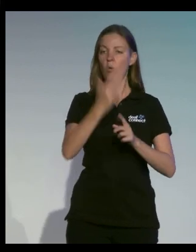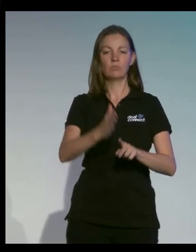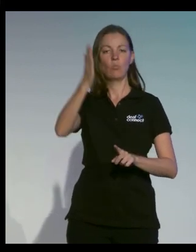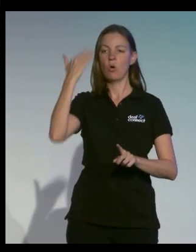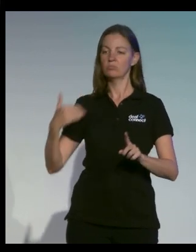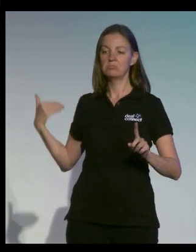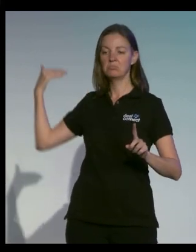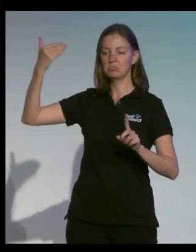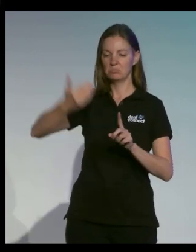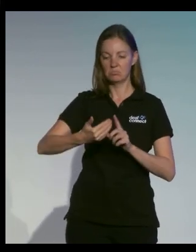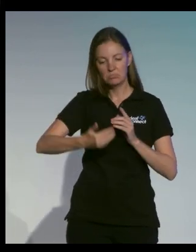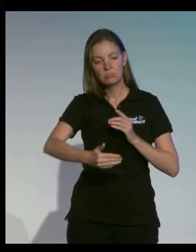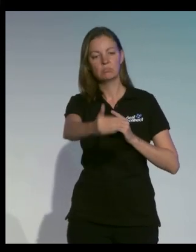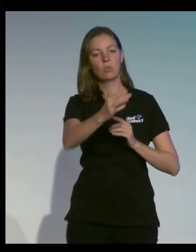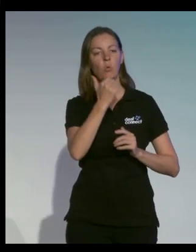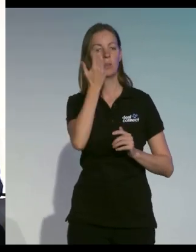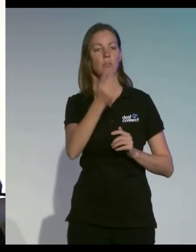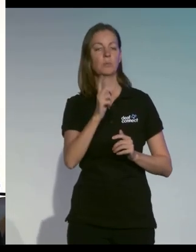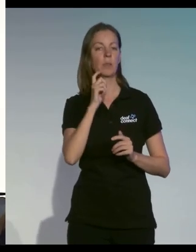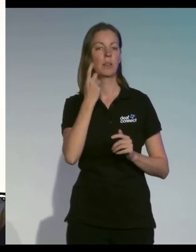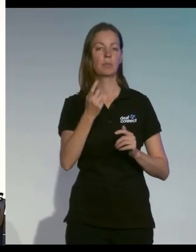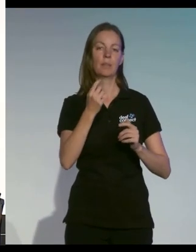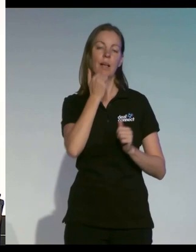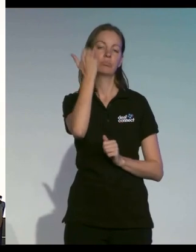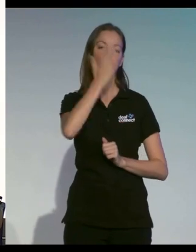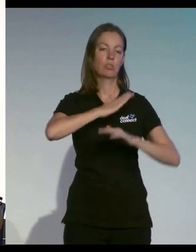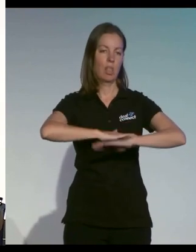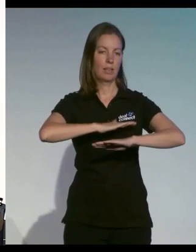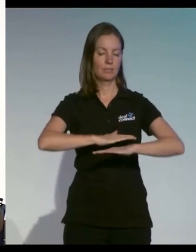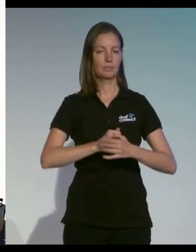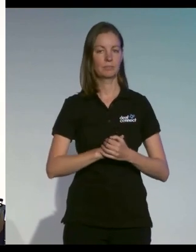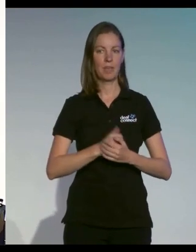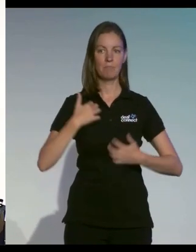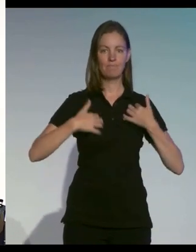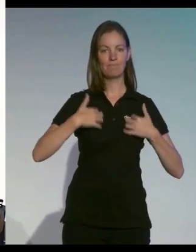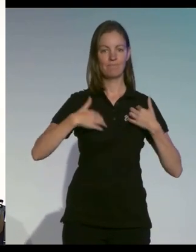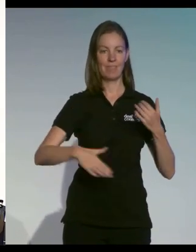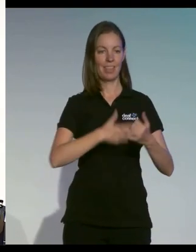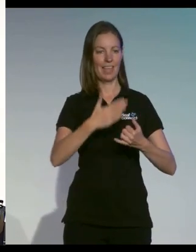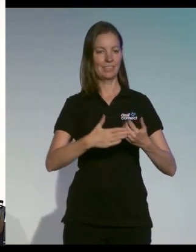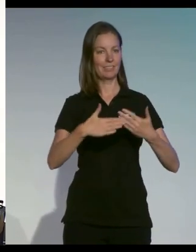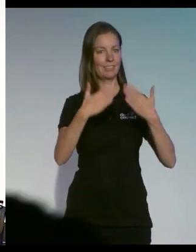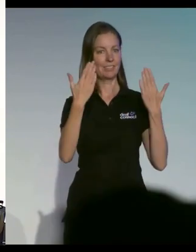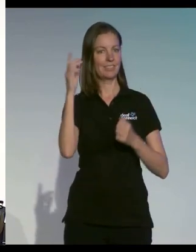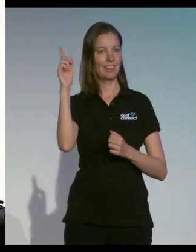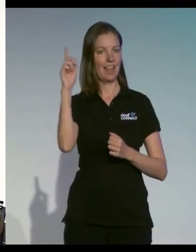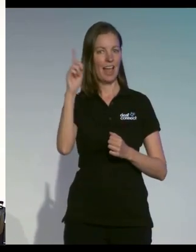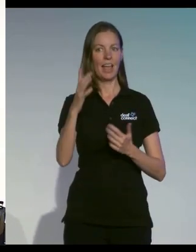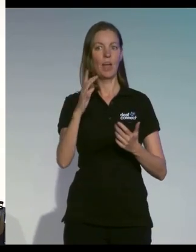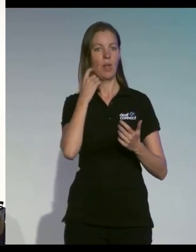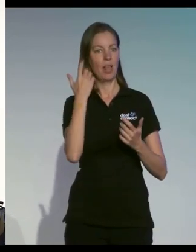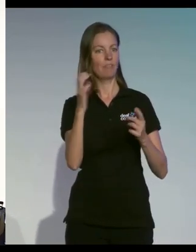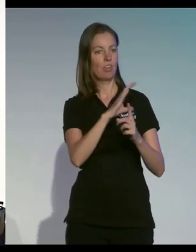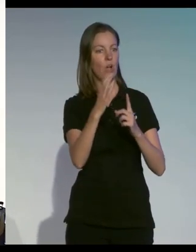land. And I'm really looking forward to, at the closing of today, having a really special cultural ceremony by our First